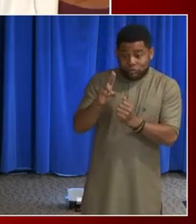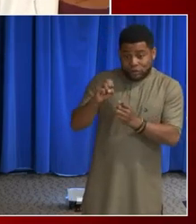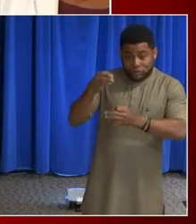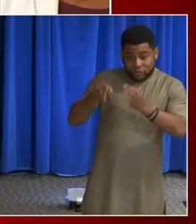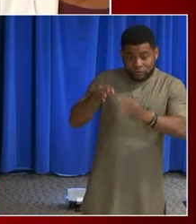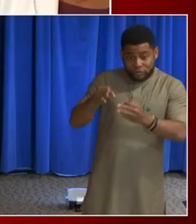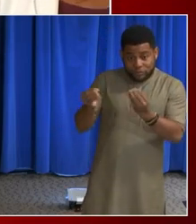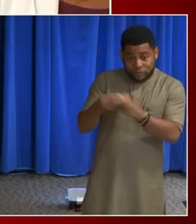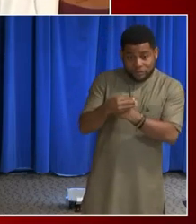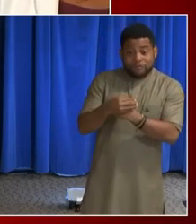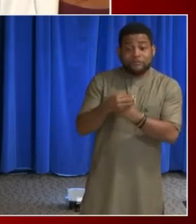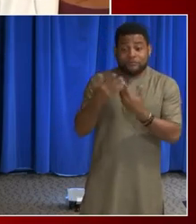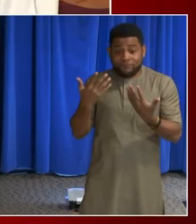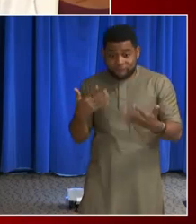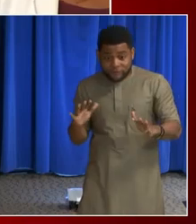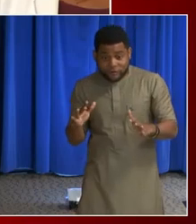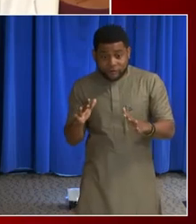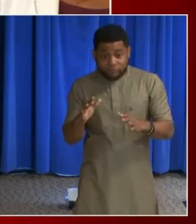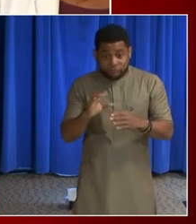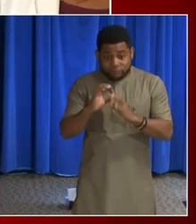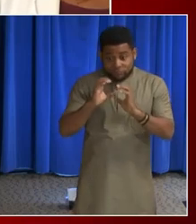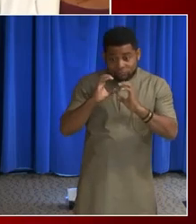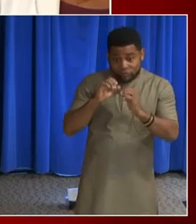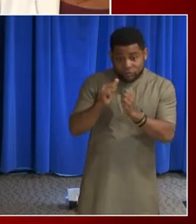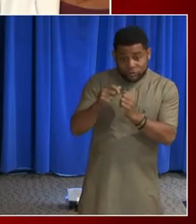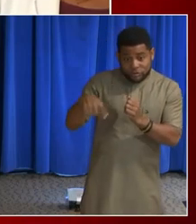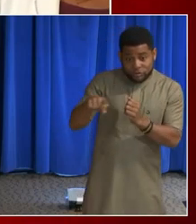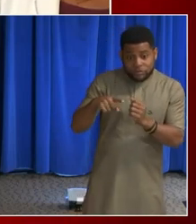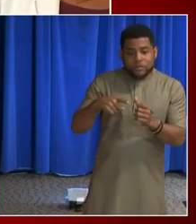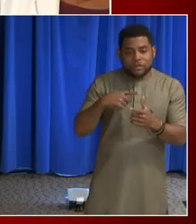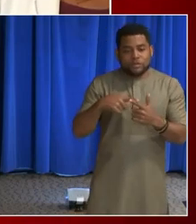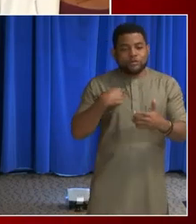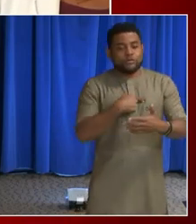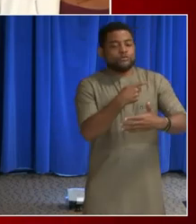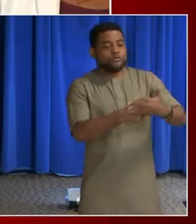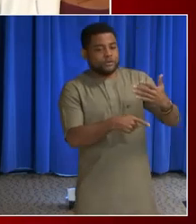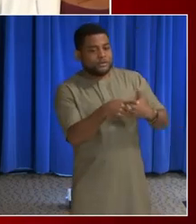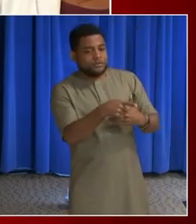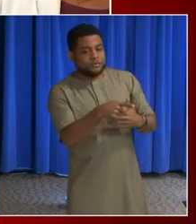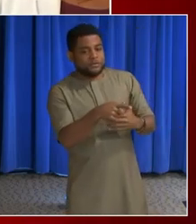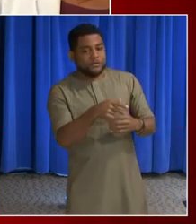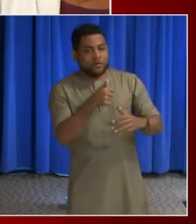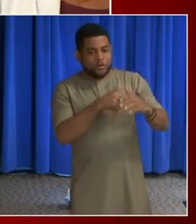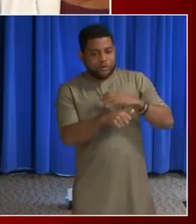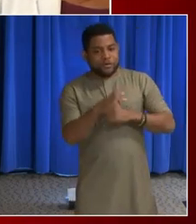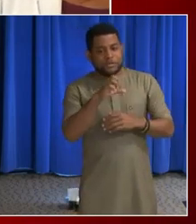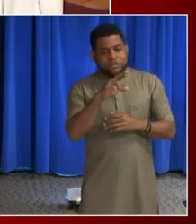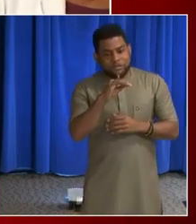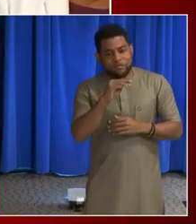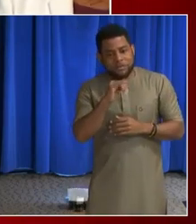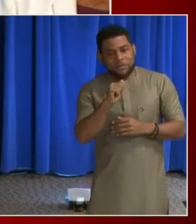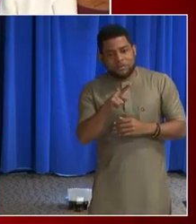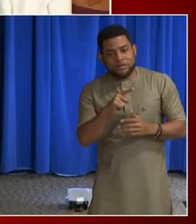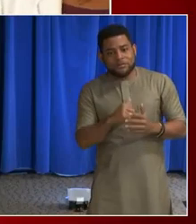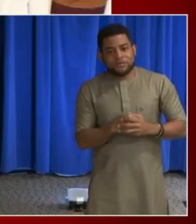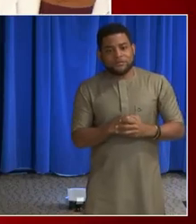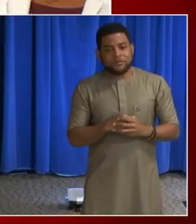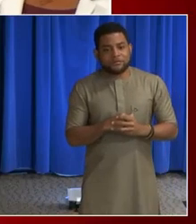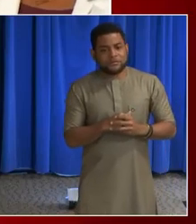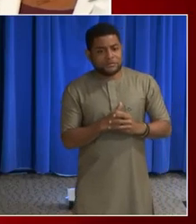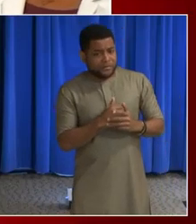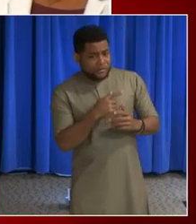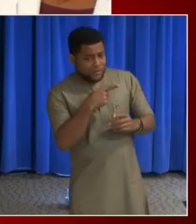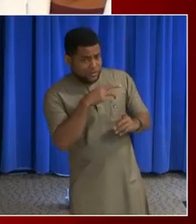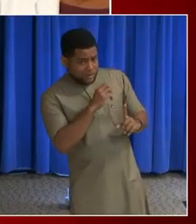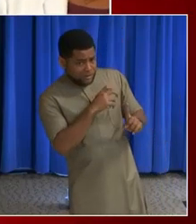them, the decision was made last night to charge him criminally. So, was there a gun that was involved that may have been confused for a live gun? That